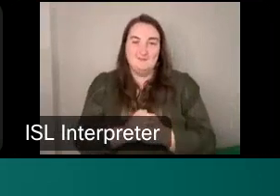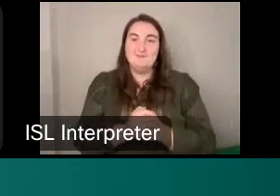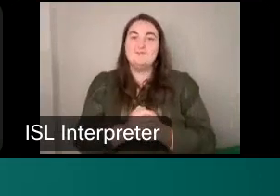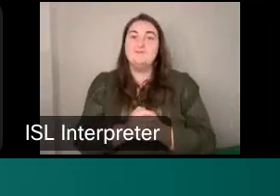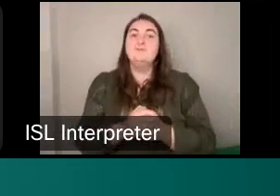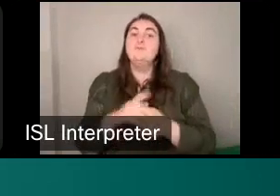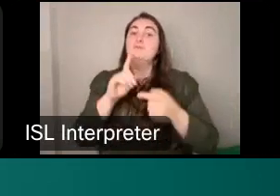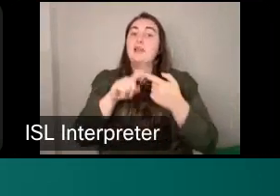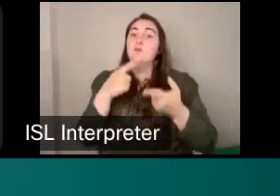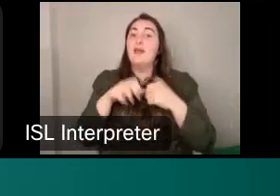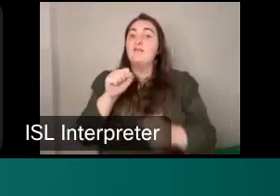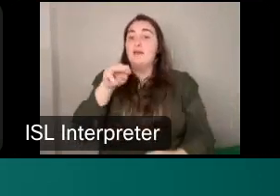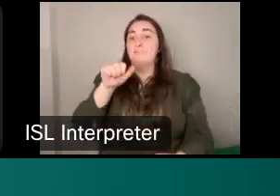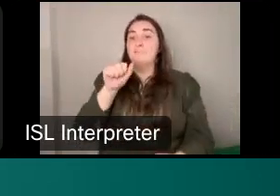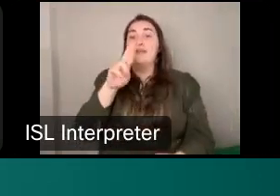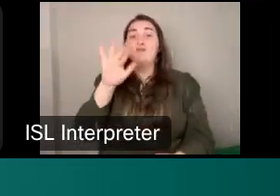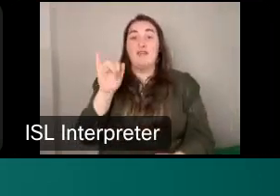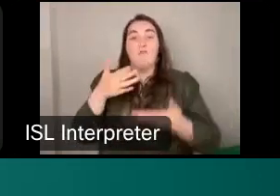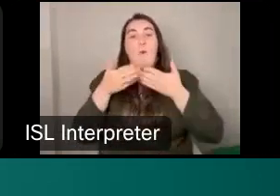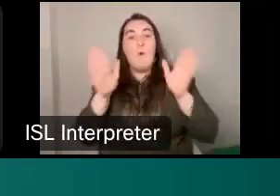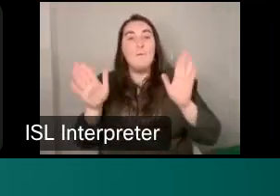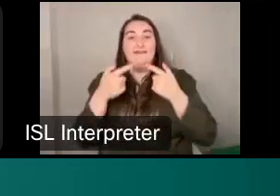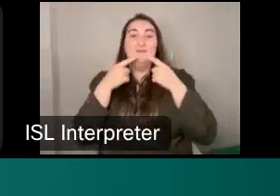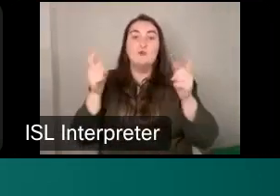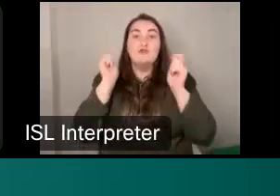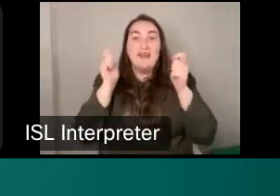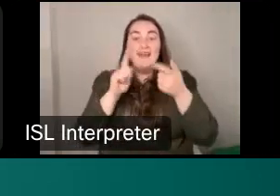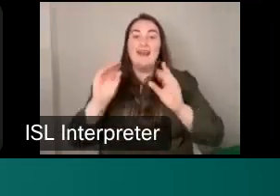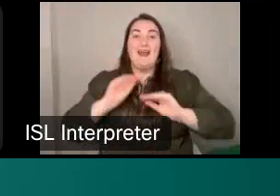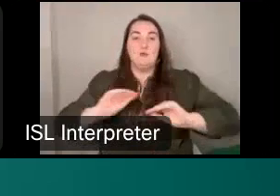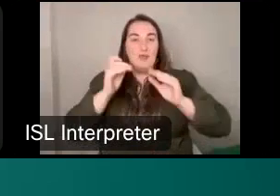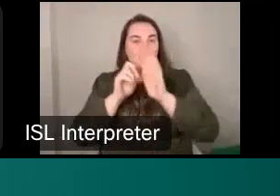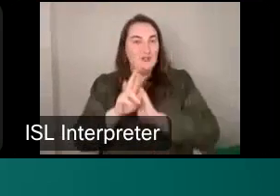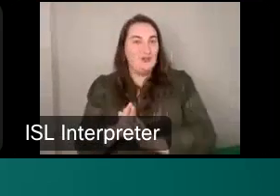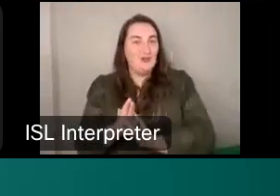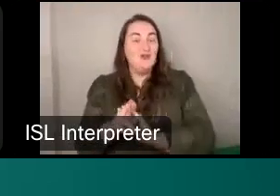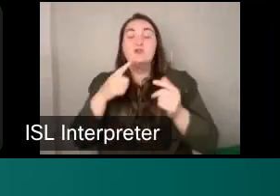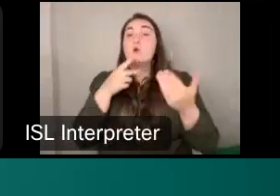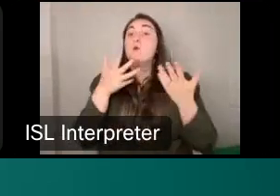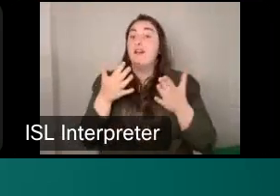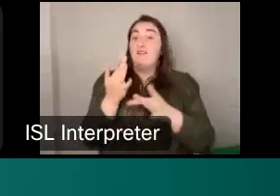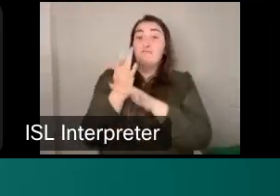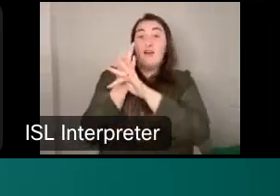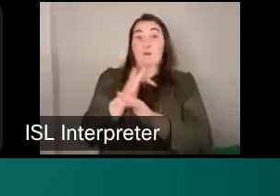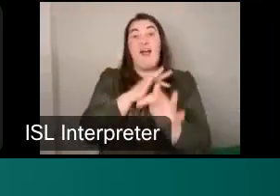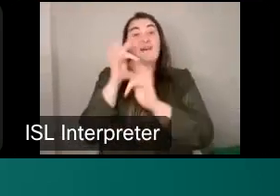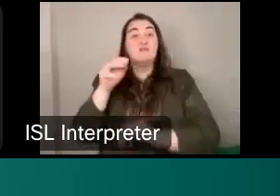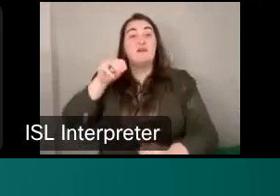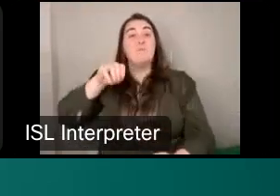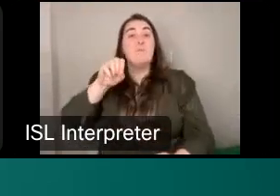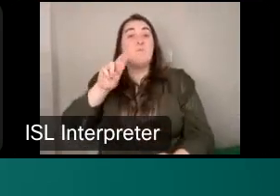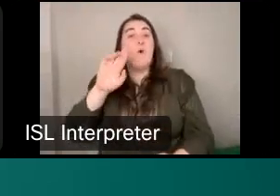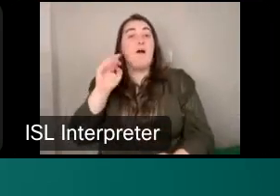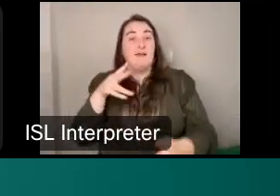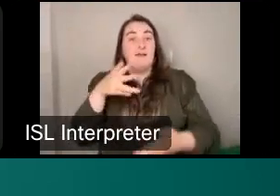Management, and Mary Friel, our Open Disclosure Trainer and Educator. And they'll be following Morgan's talk,